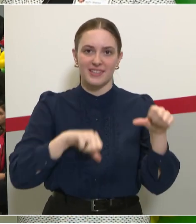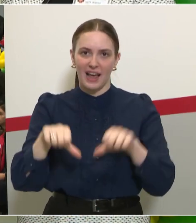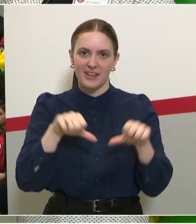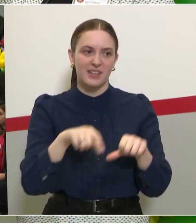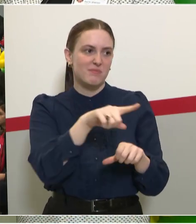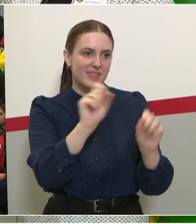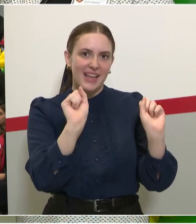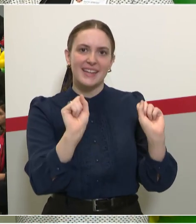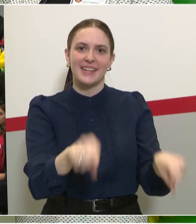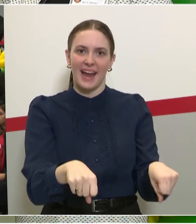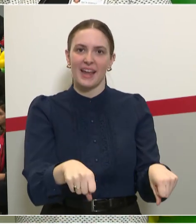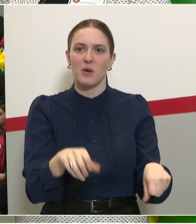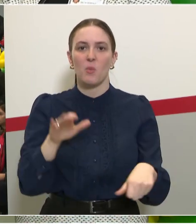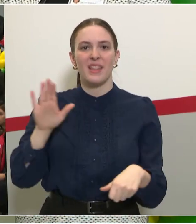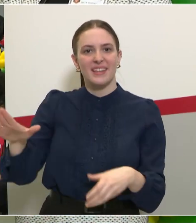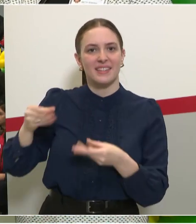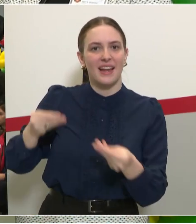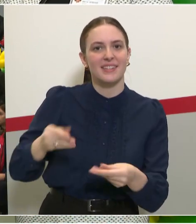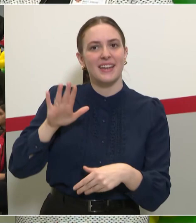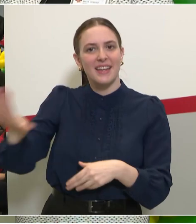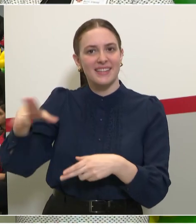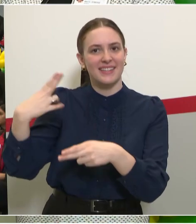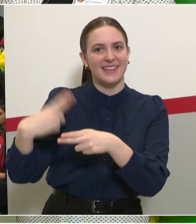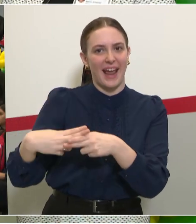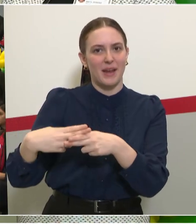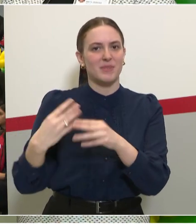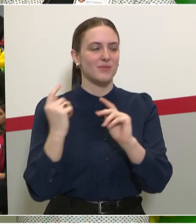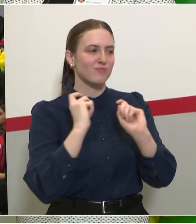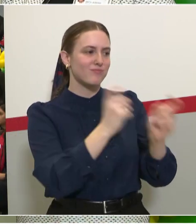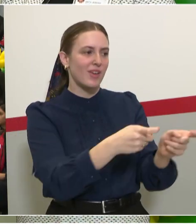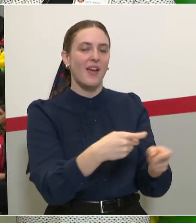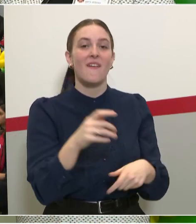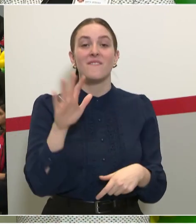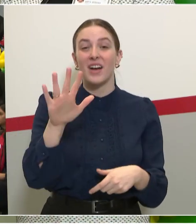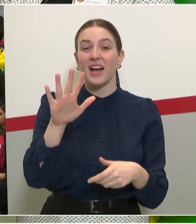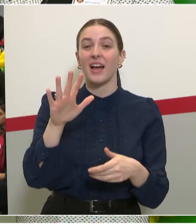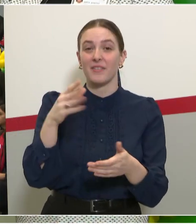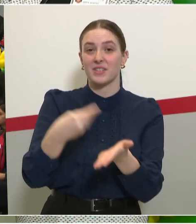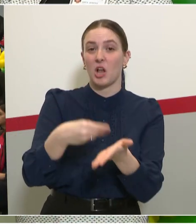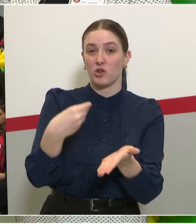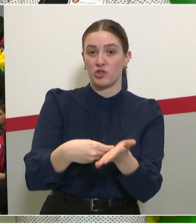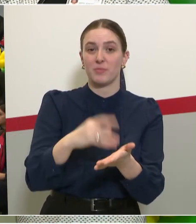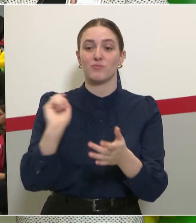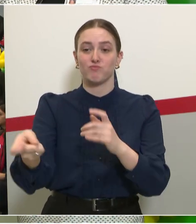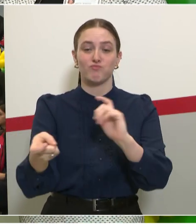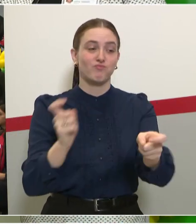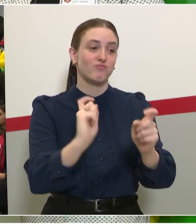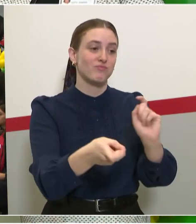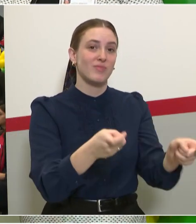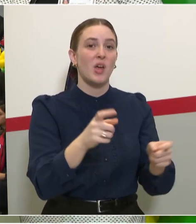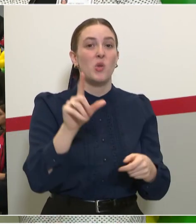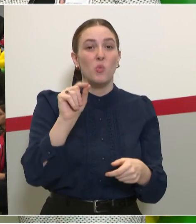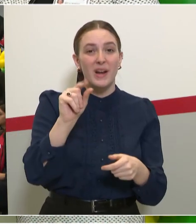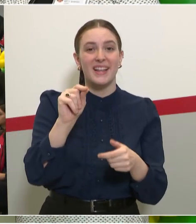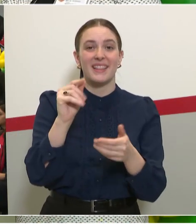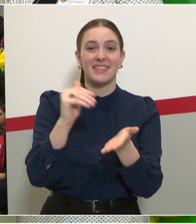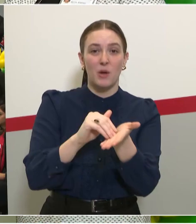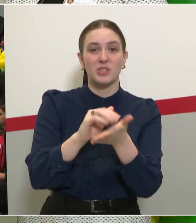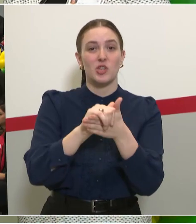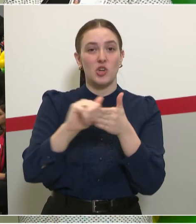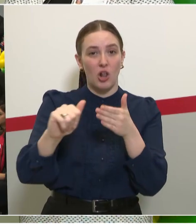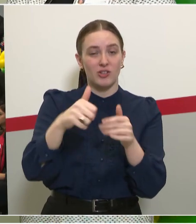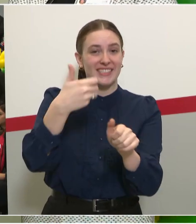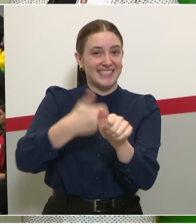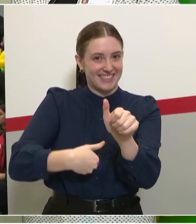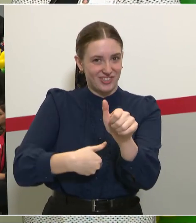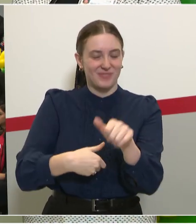his legacy and his name. So that will be 5 scholarships in the amount of $20,000. We're excited. The application